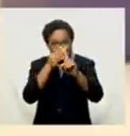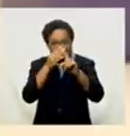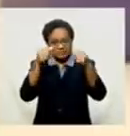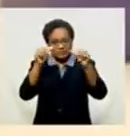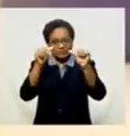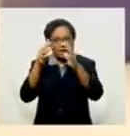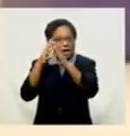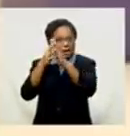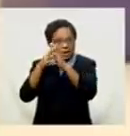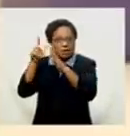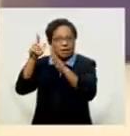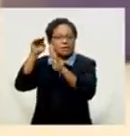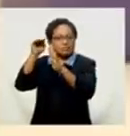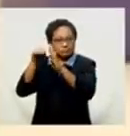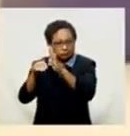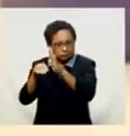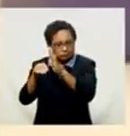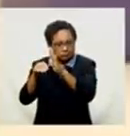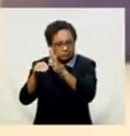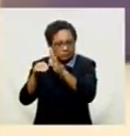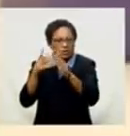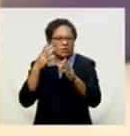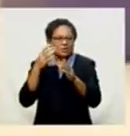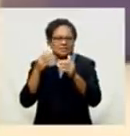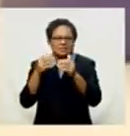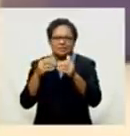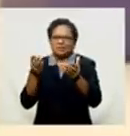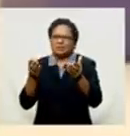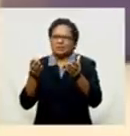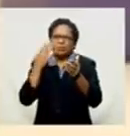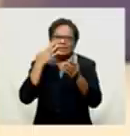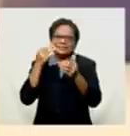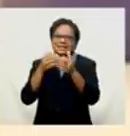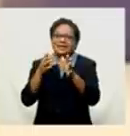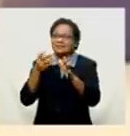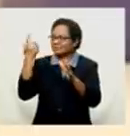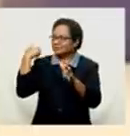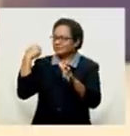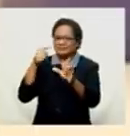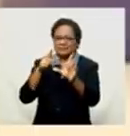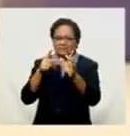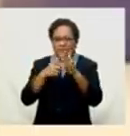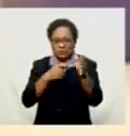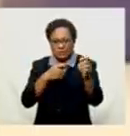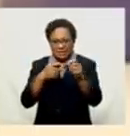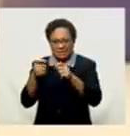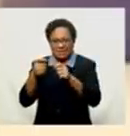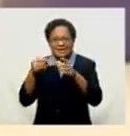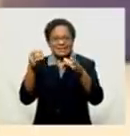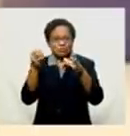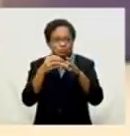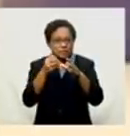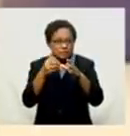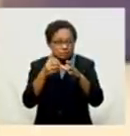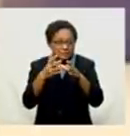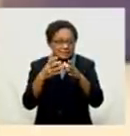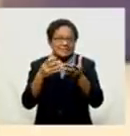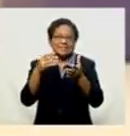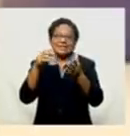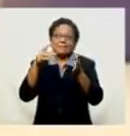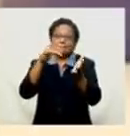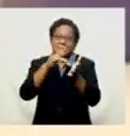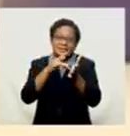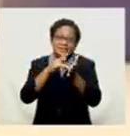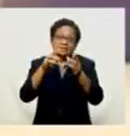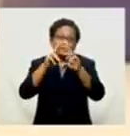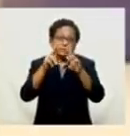dollar stumbled near its weakest since early January against major peers, while Treasury yields eased amid Federal Reserve insistence